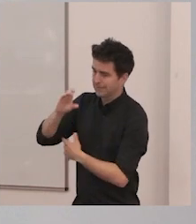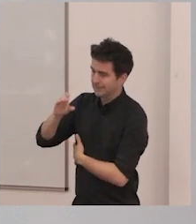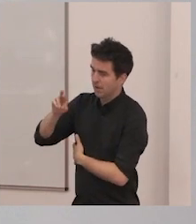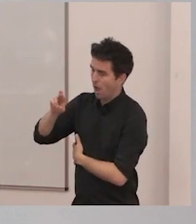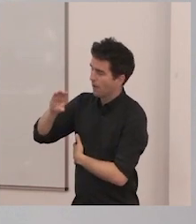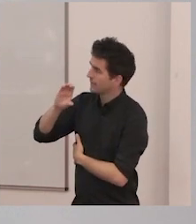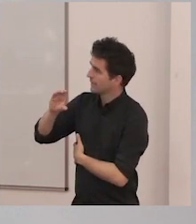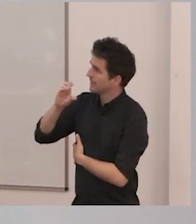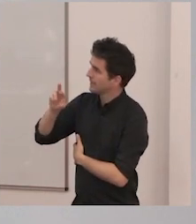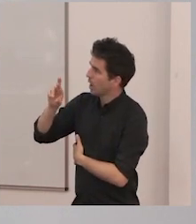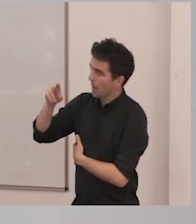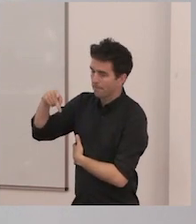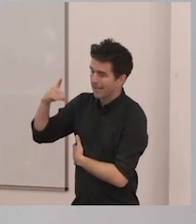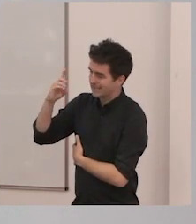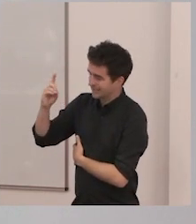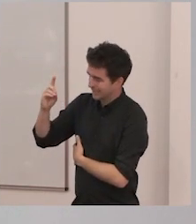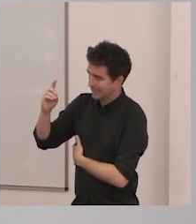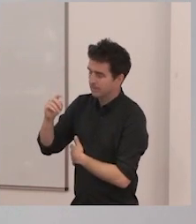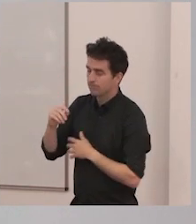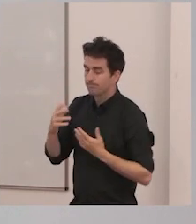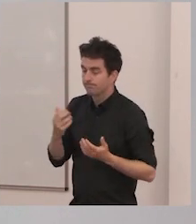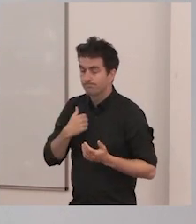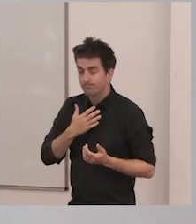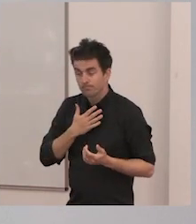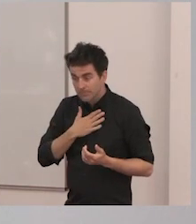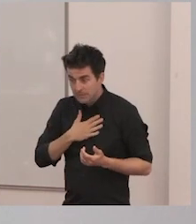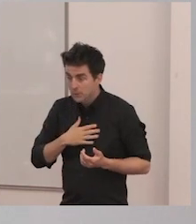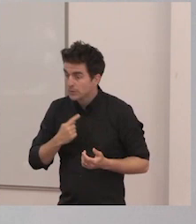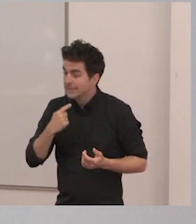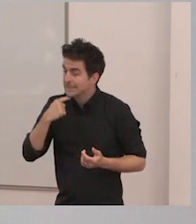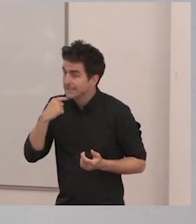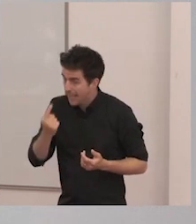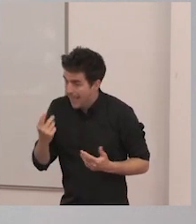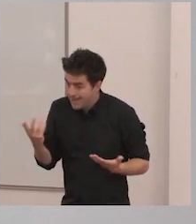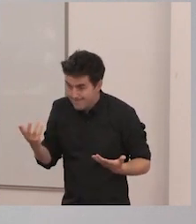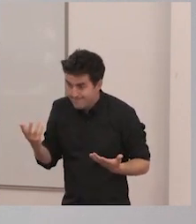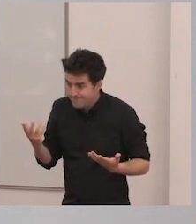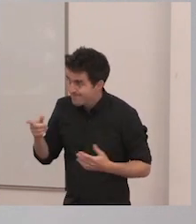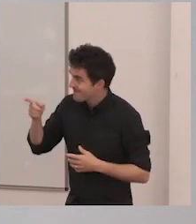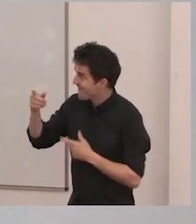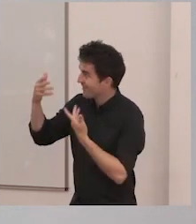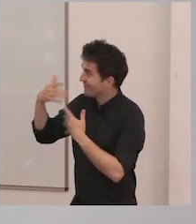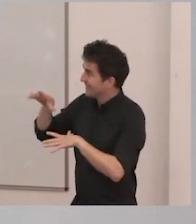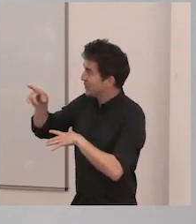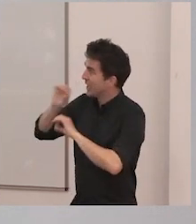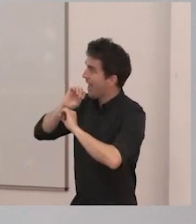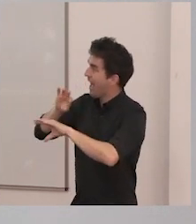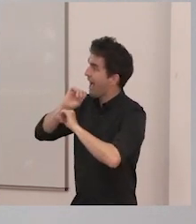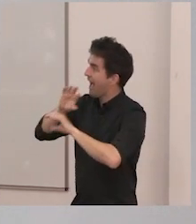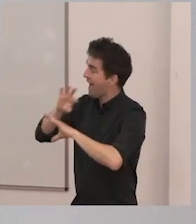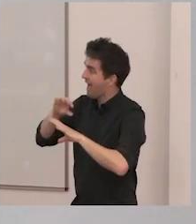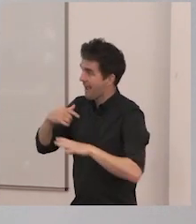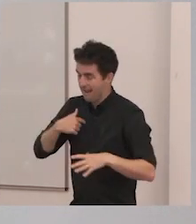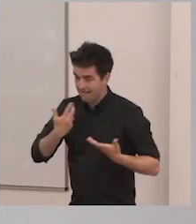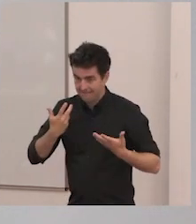for us. But fundamentally, as Brona introduced to you, the CRPD is the thematic